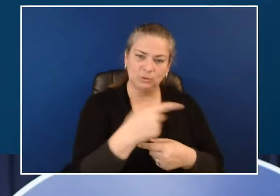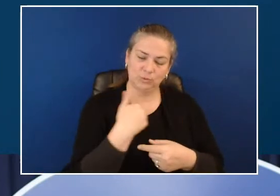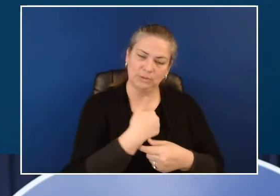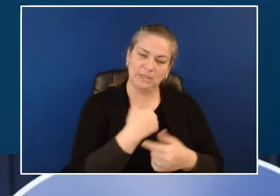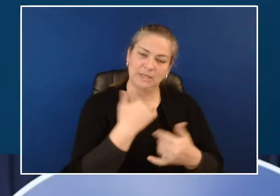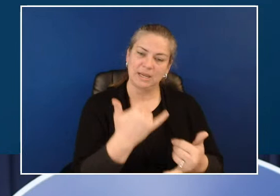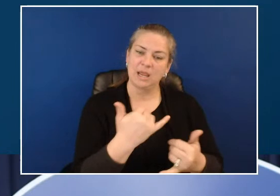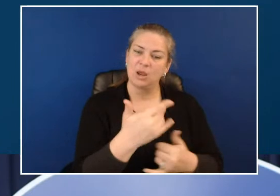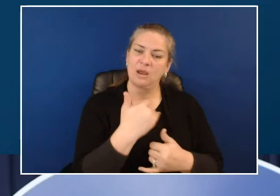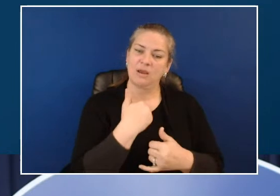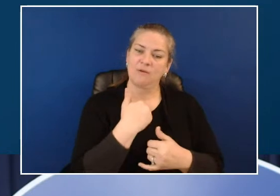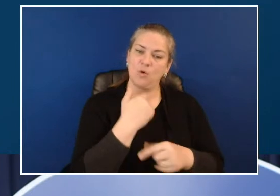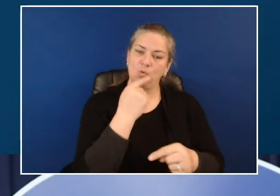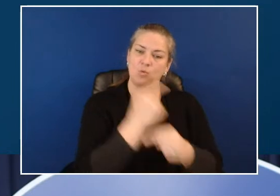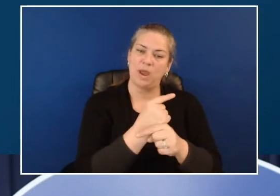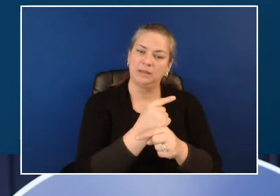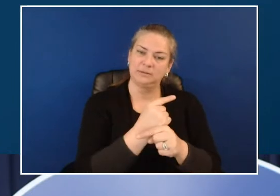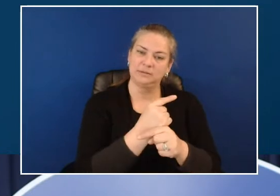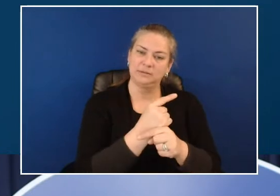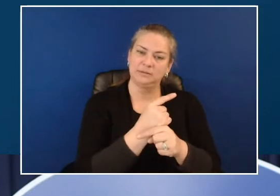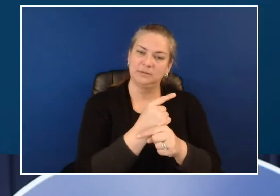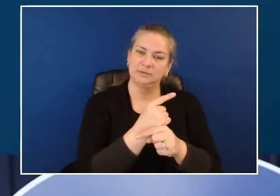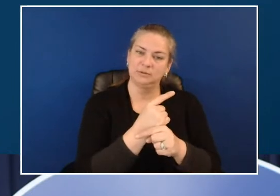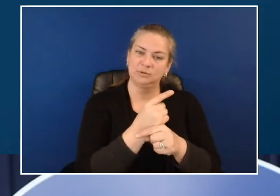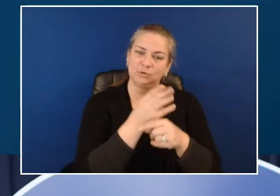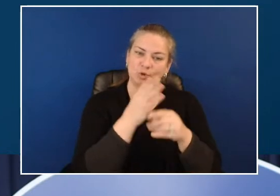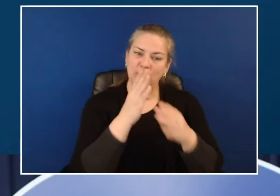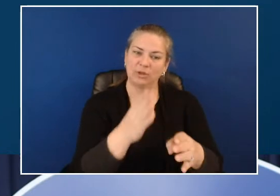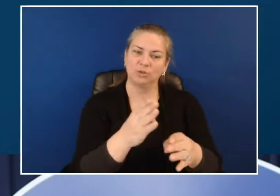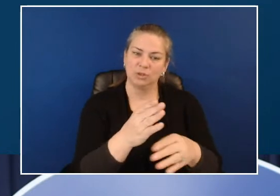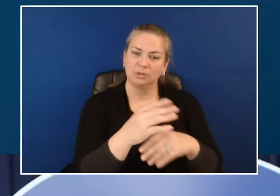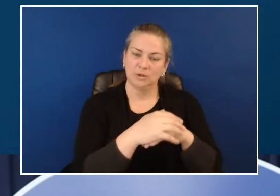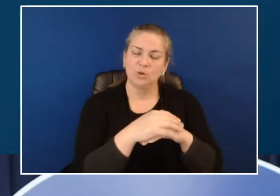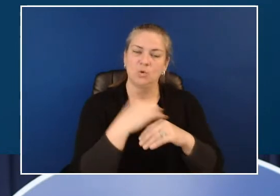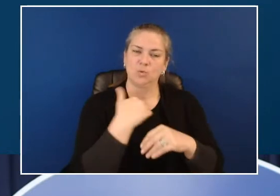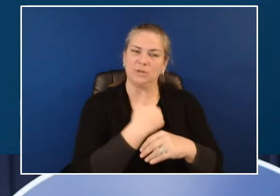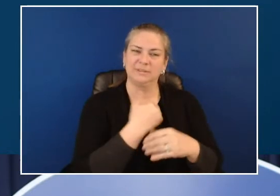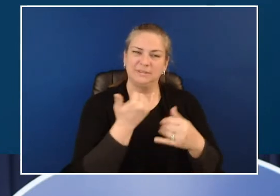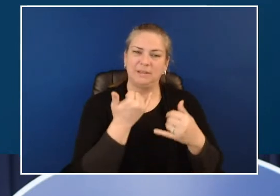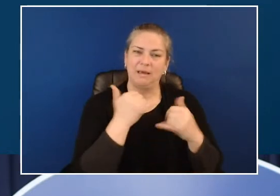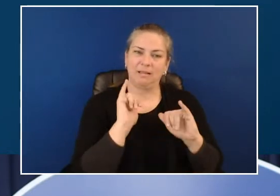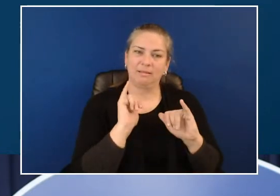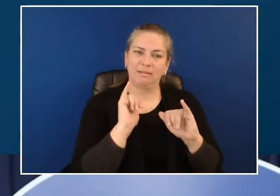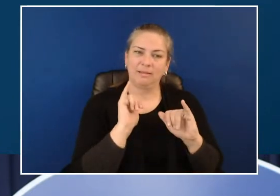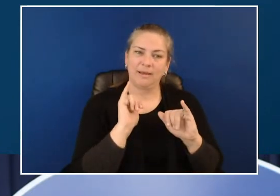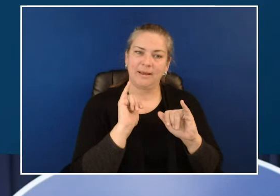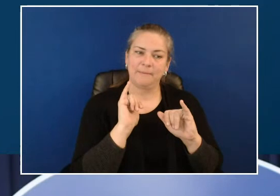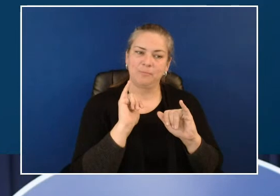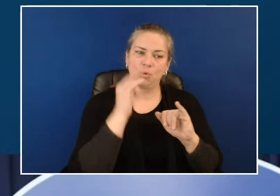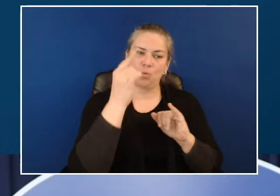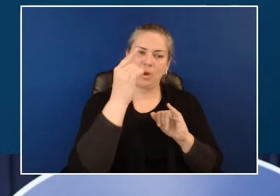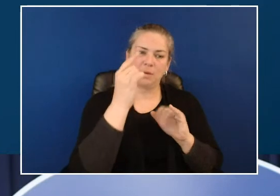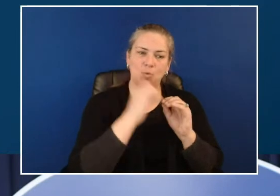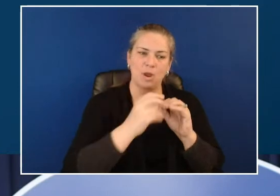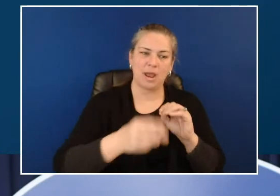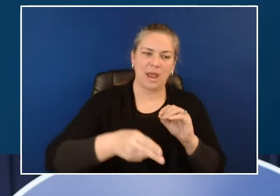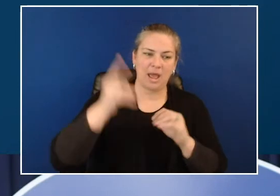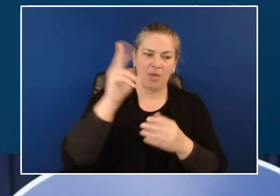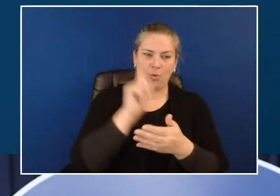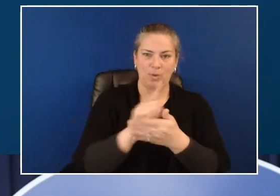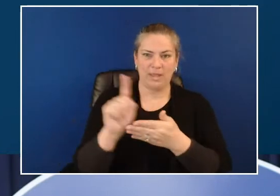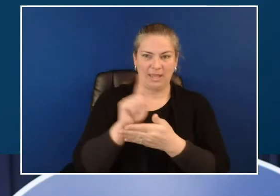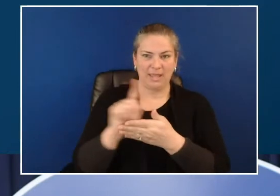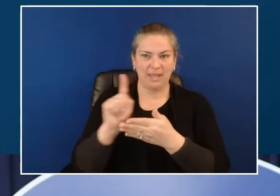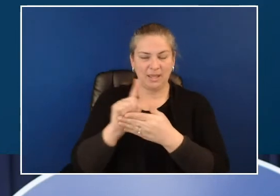in the right direction and at a good pace. We are still one of the higher weeks of the